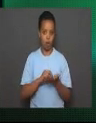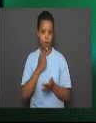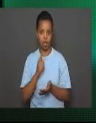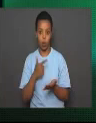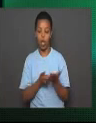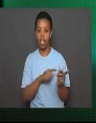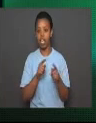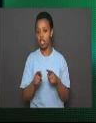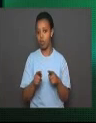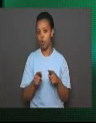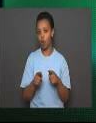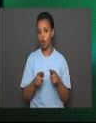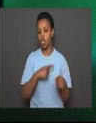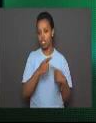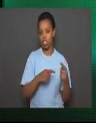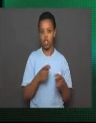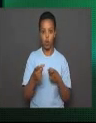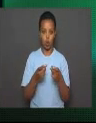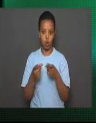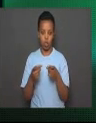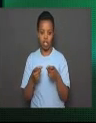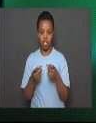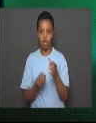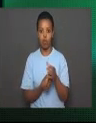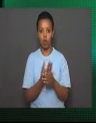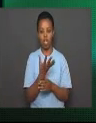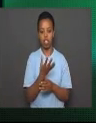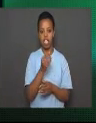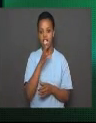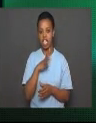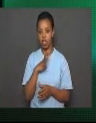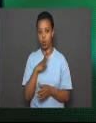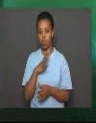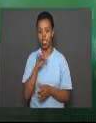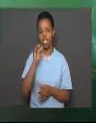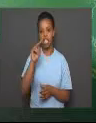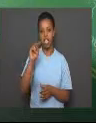be a gene controlling the production of human insulin.